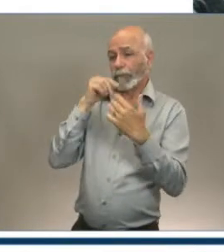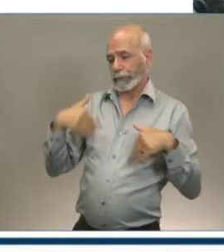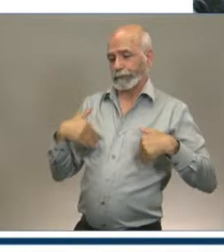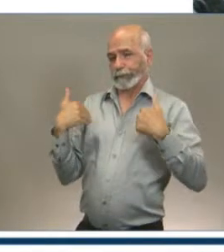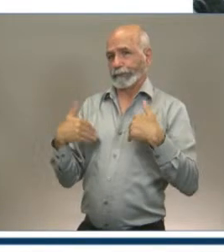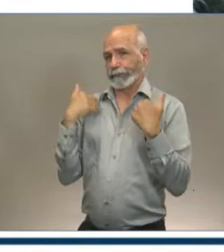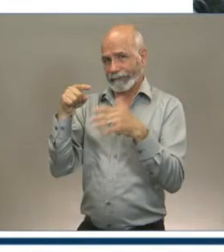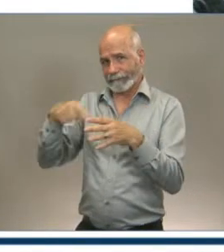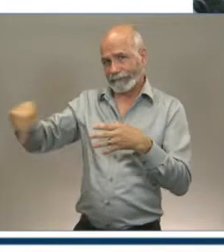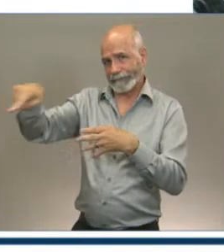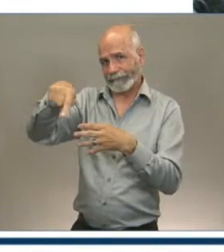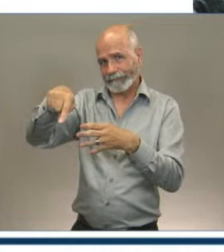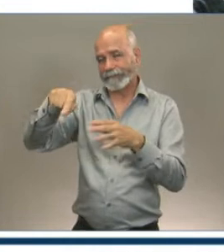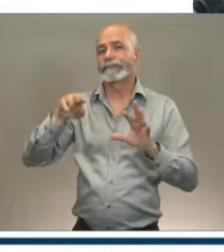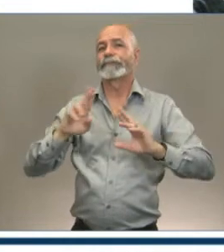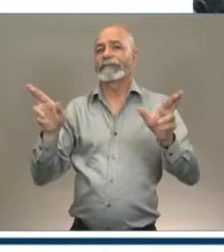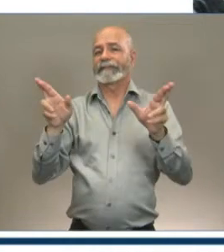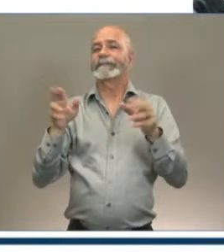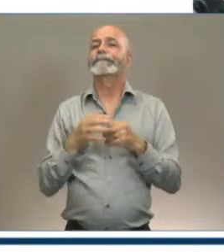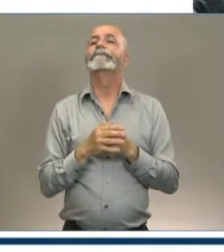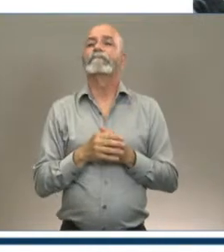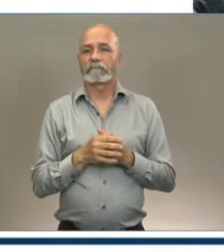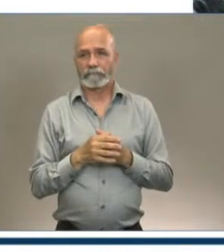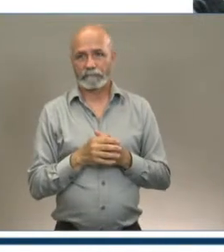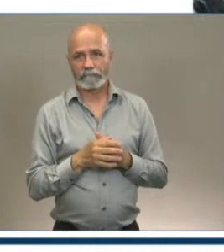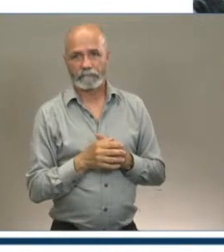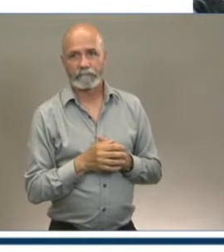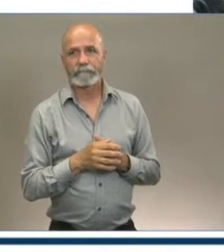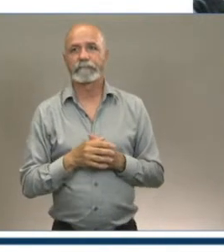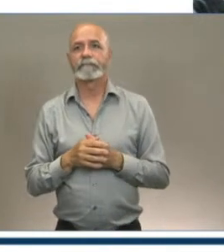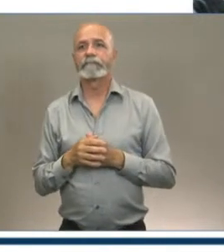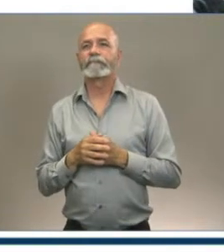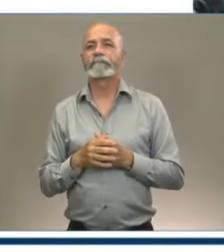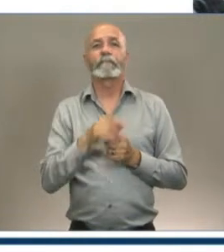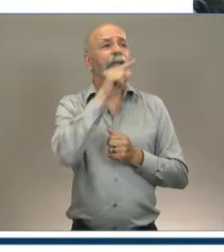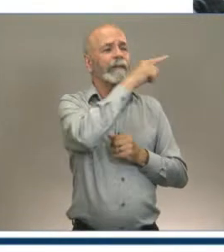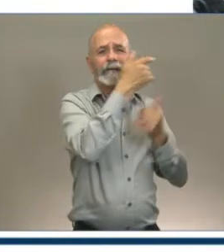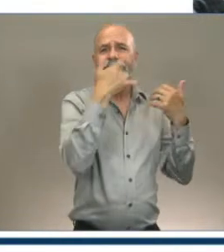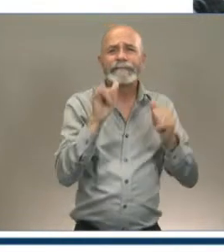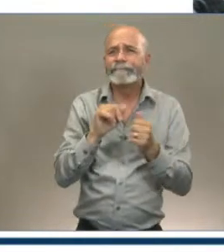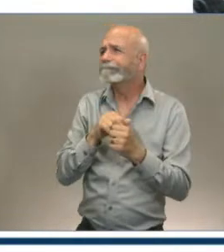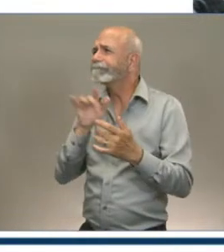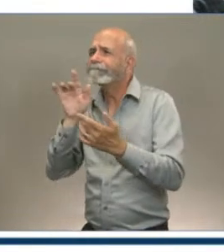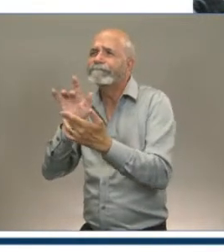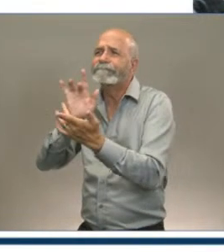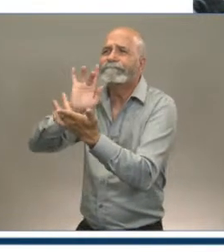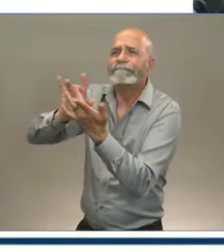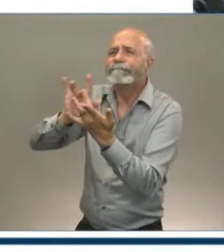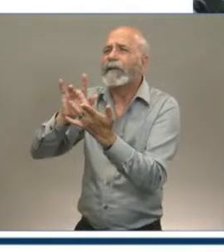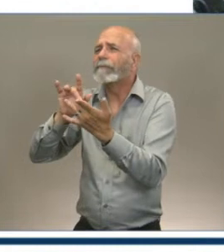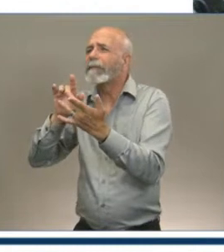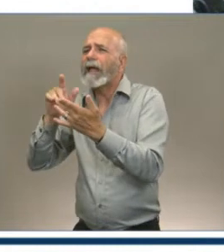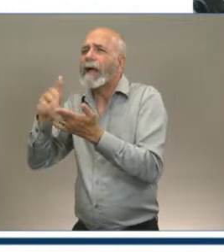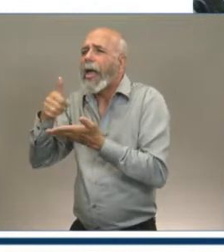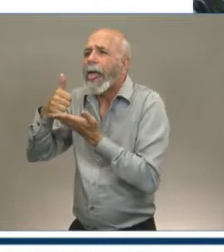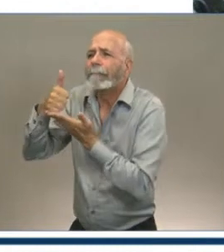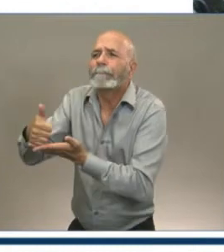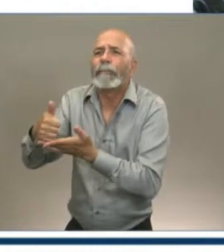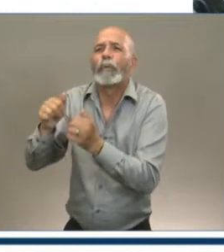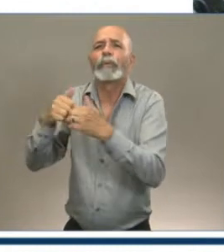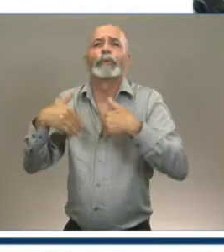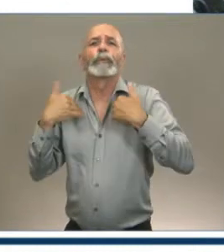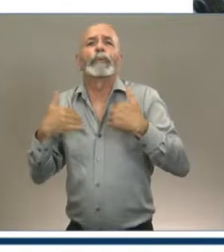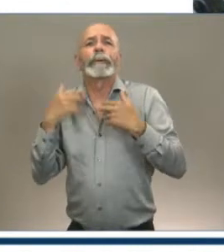and they have been essentially reaching out and looking after young Nova Scotians in the